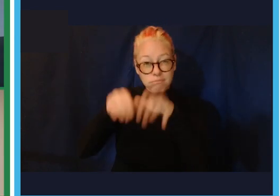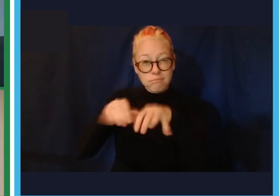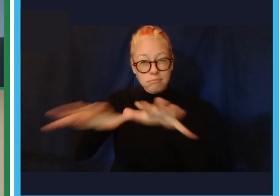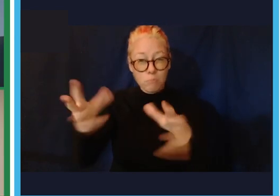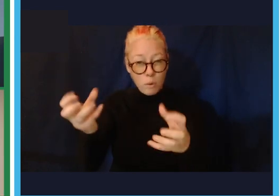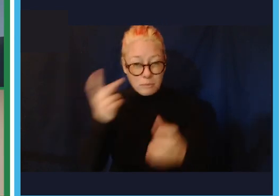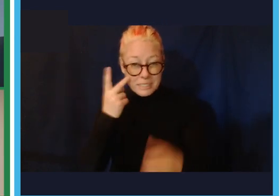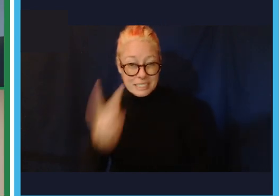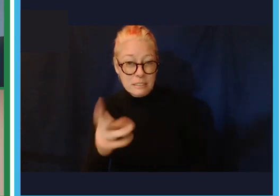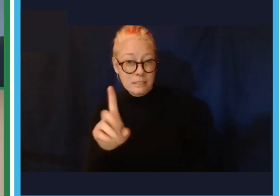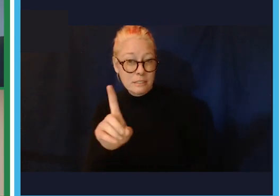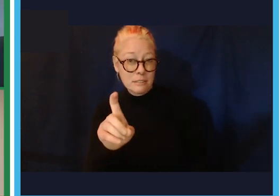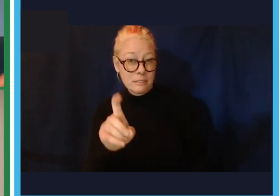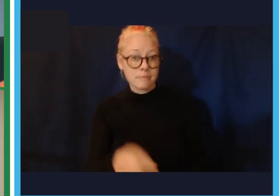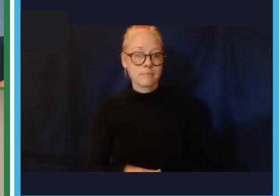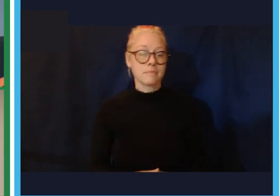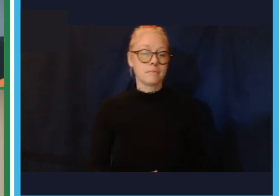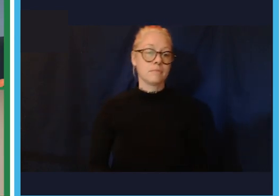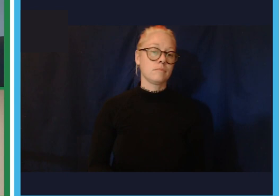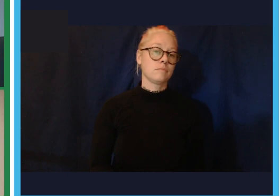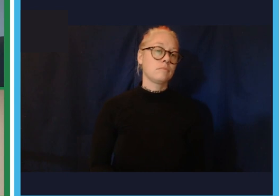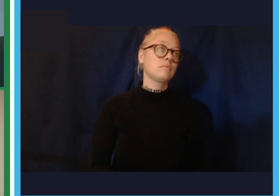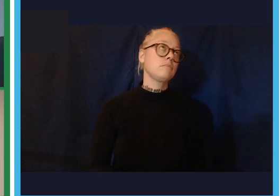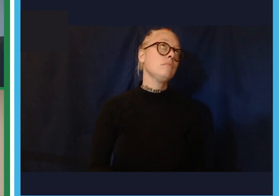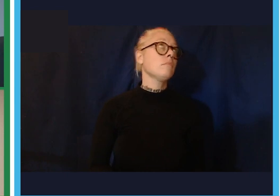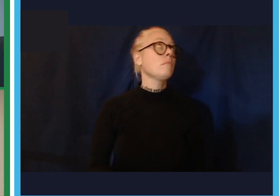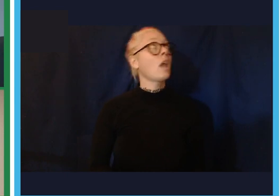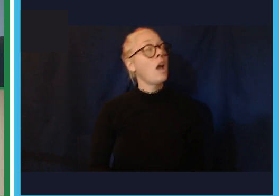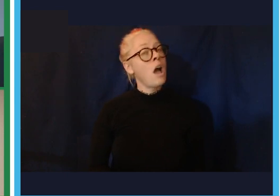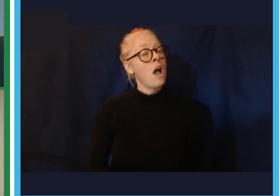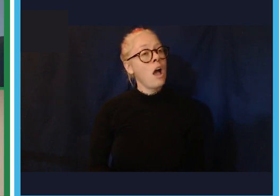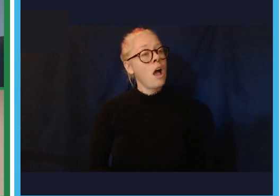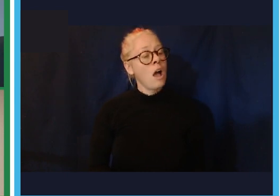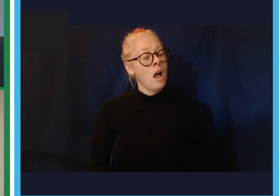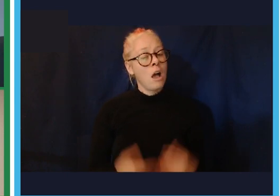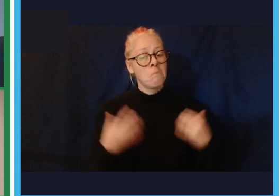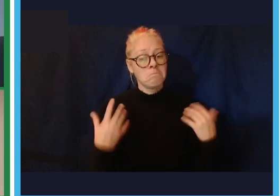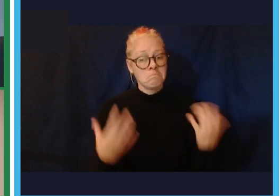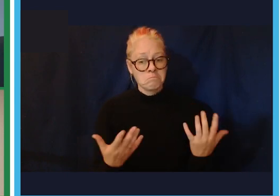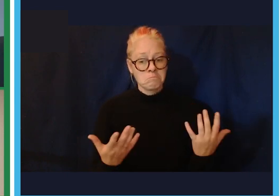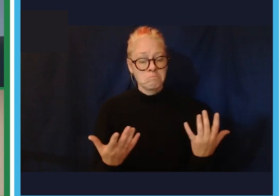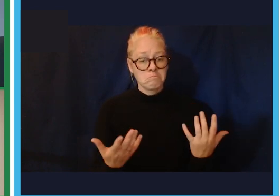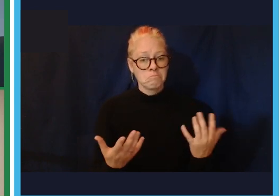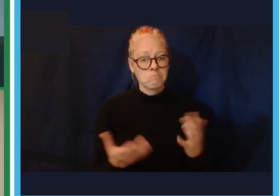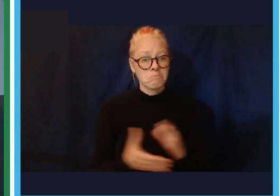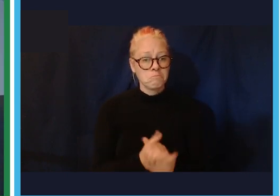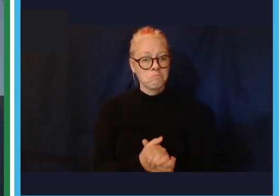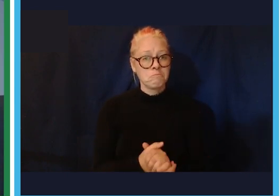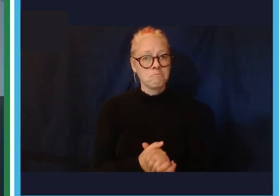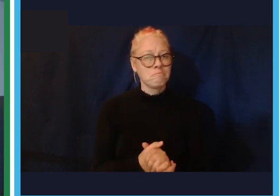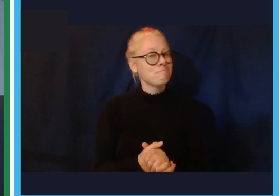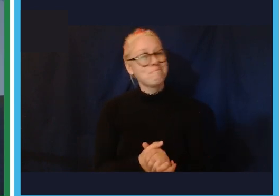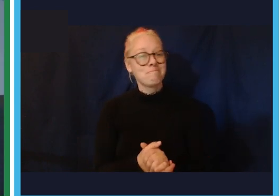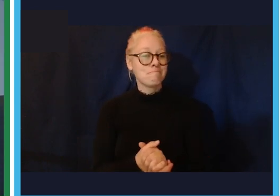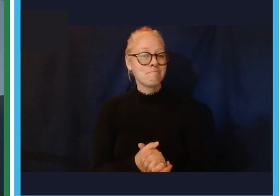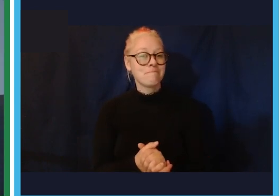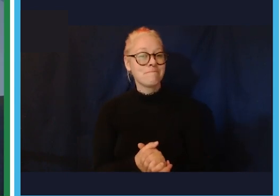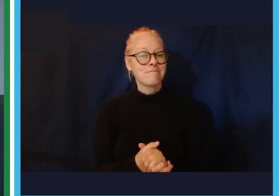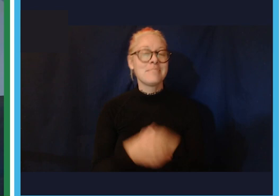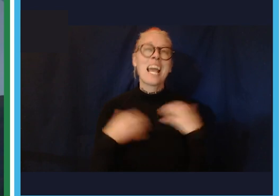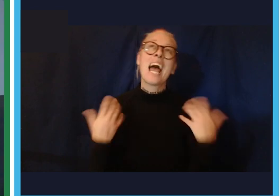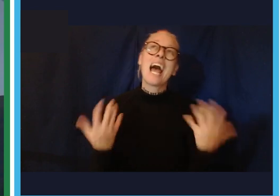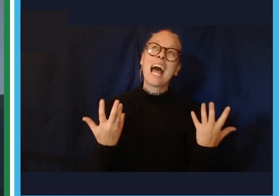I love all of my writers, and all of their lived experiences come out